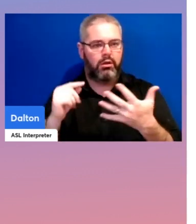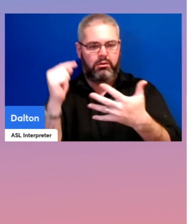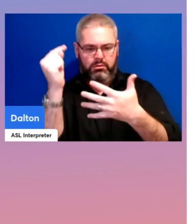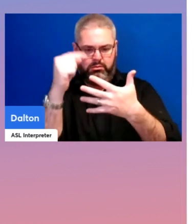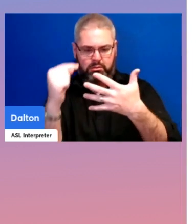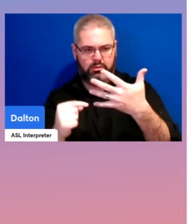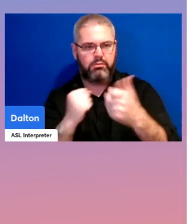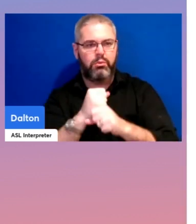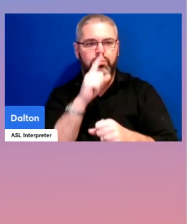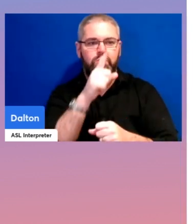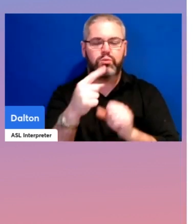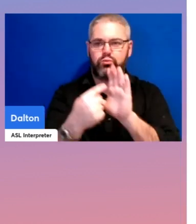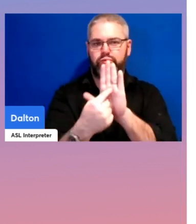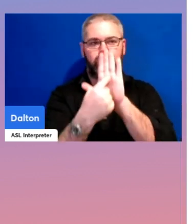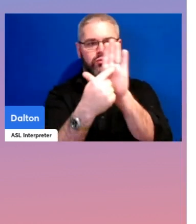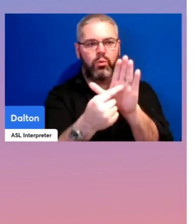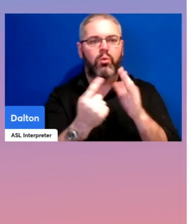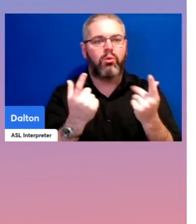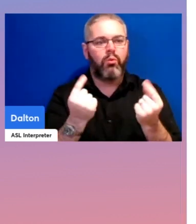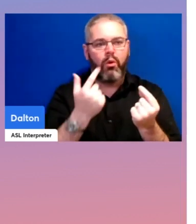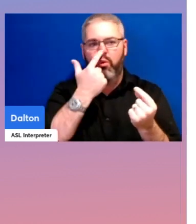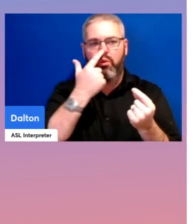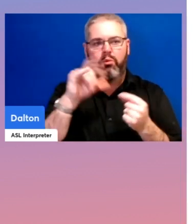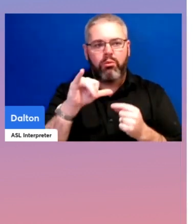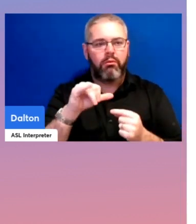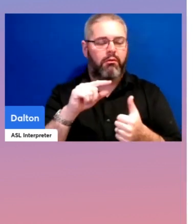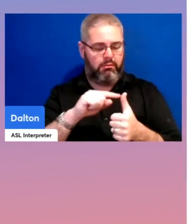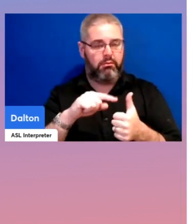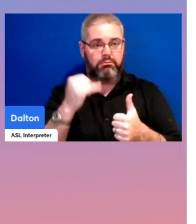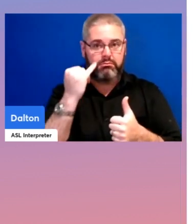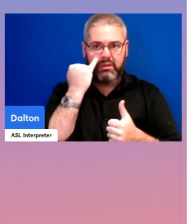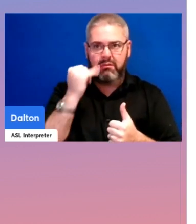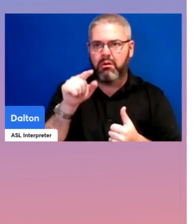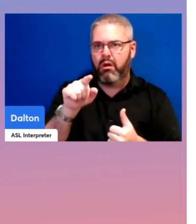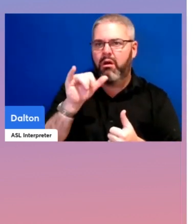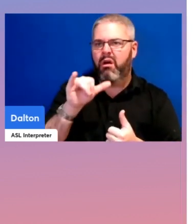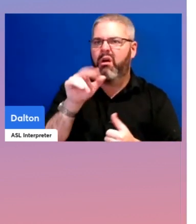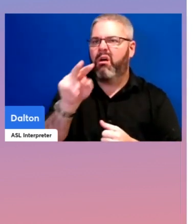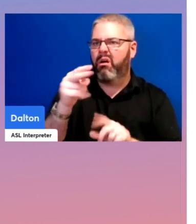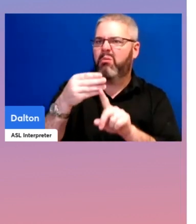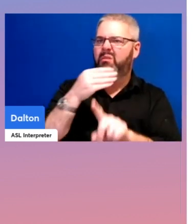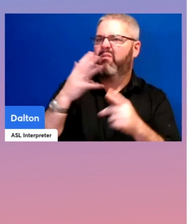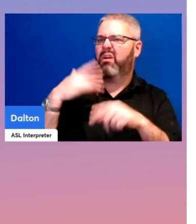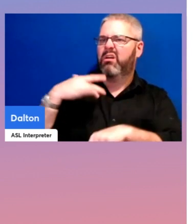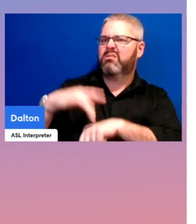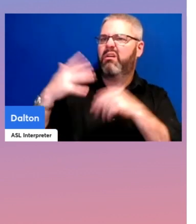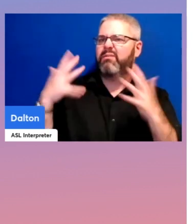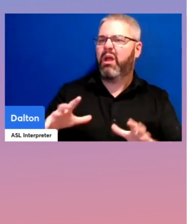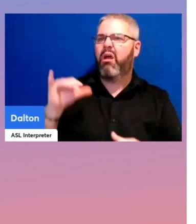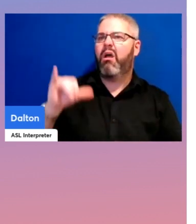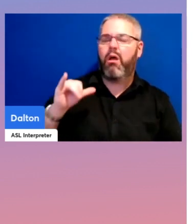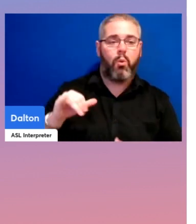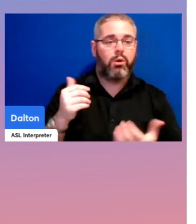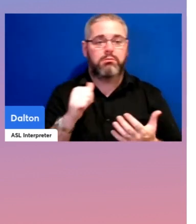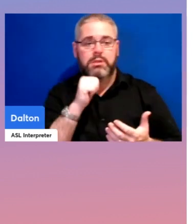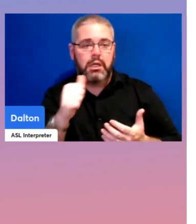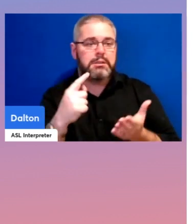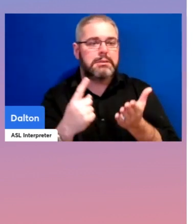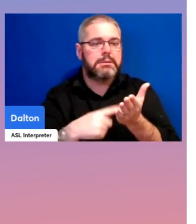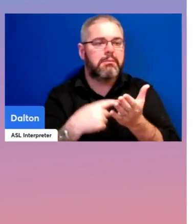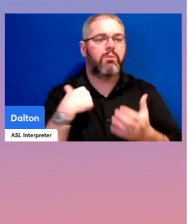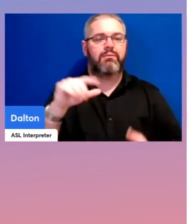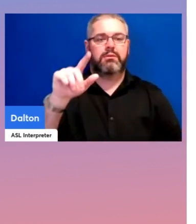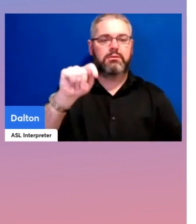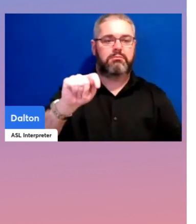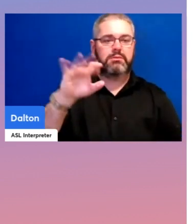show you what they are, unless if you haven't seen them before. So first of all, we have the CLI commands. We have Terraform